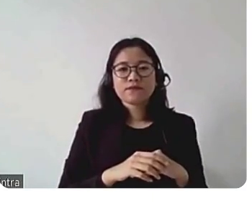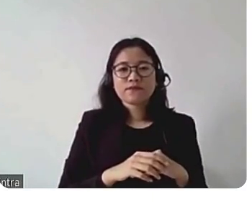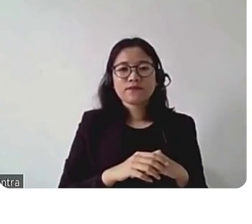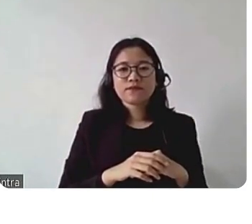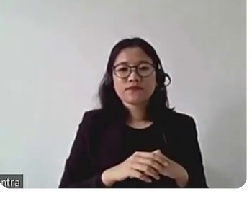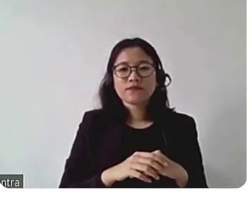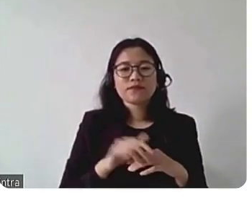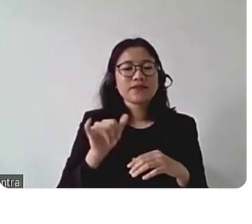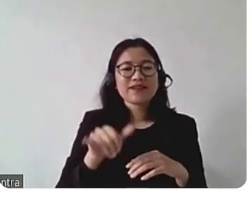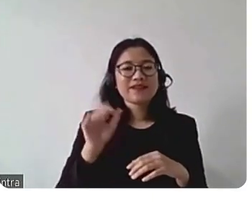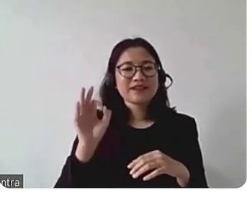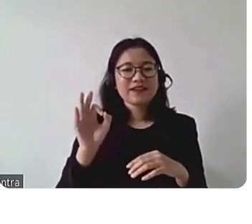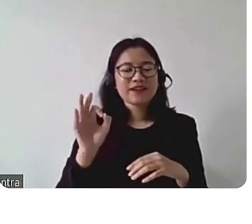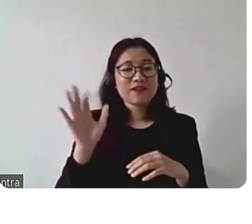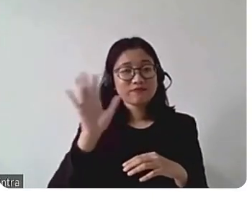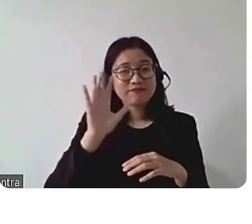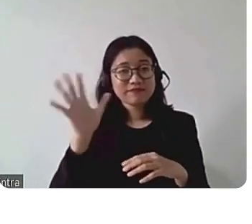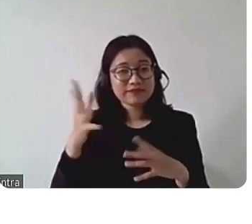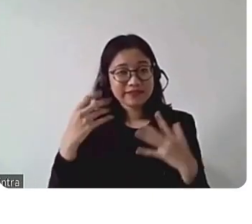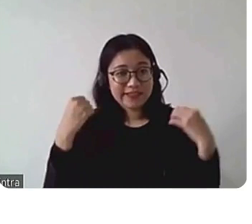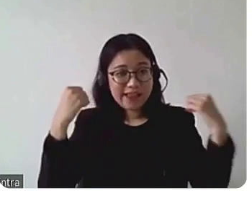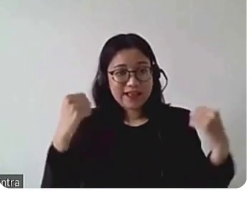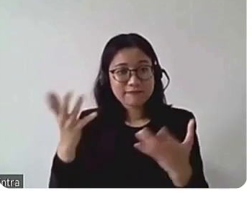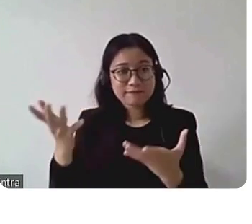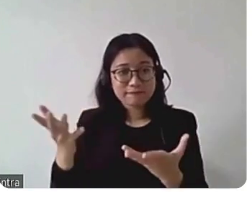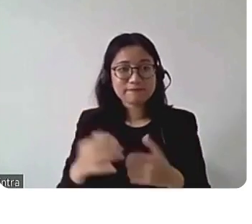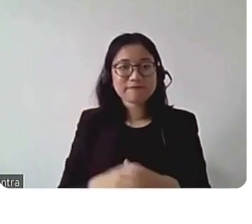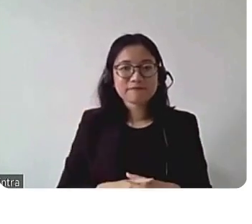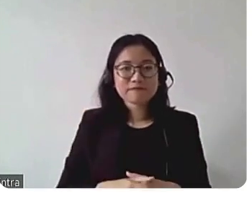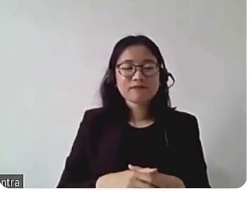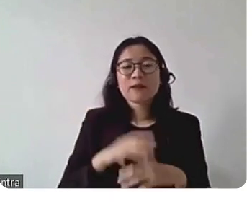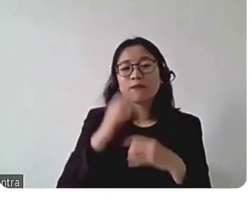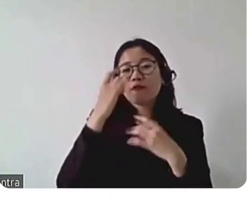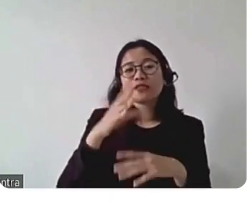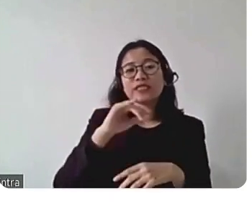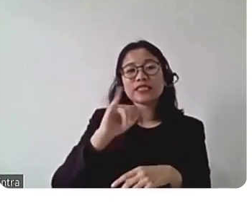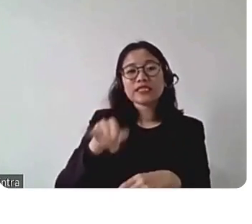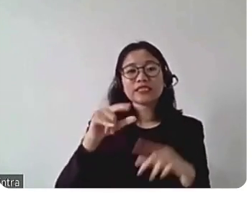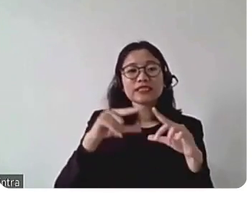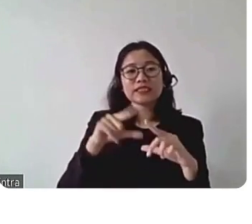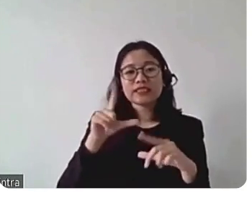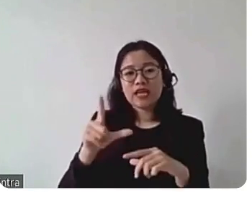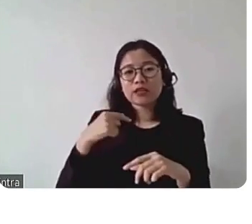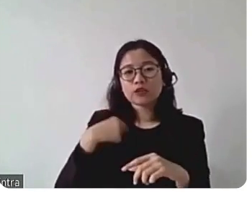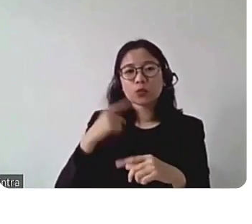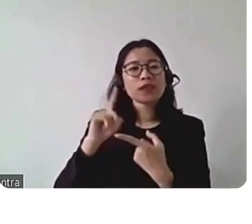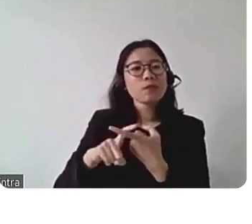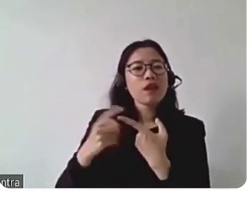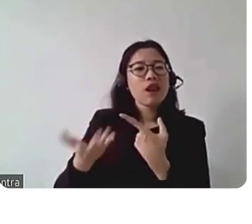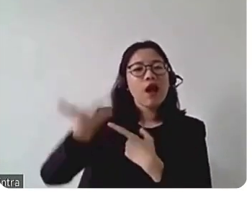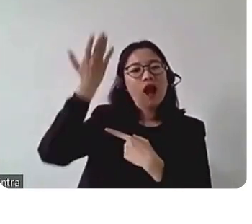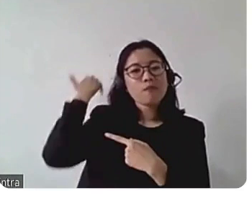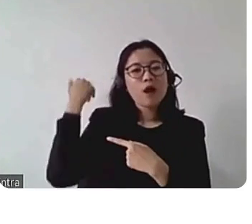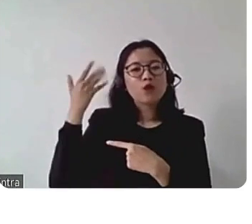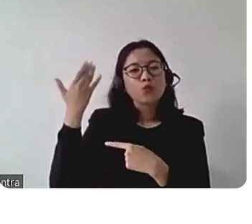okay. How are you, Prof. Jal? Yeah, Prof. Jal is actually my colleague and also my old friend.